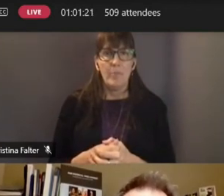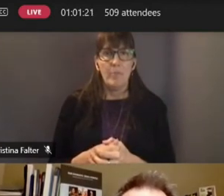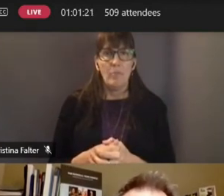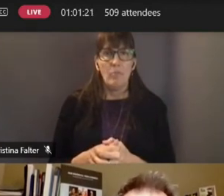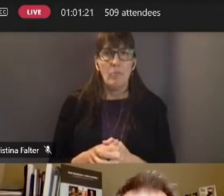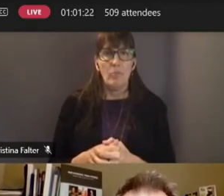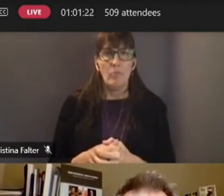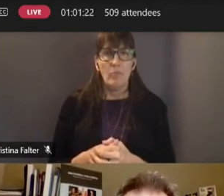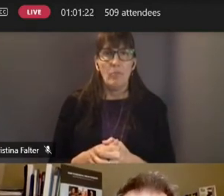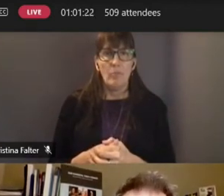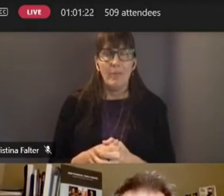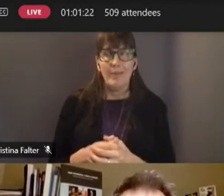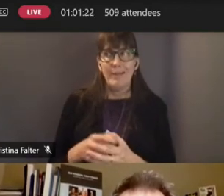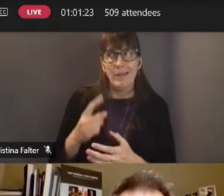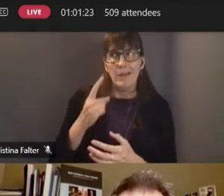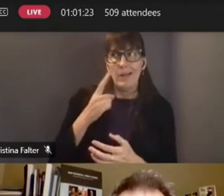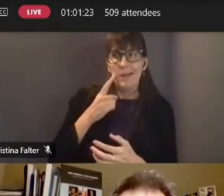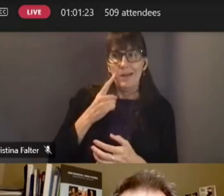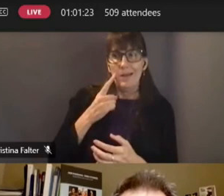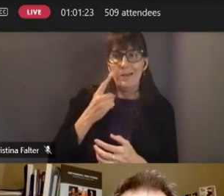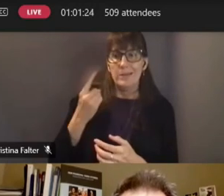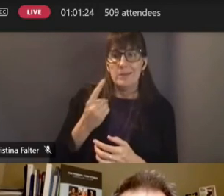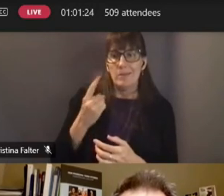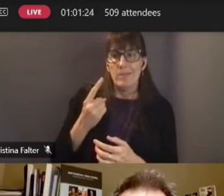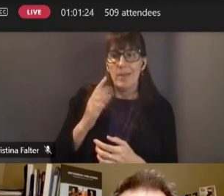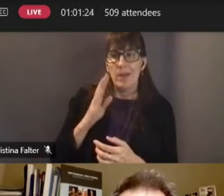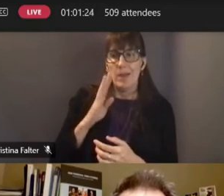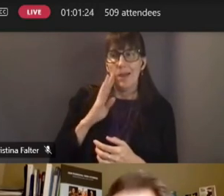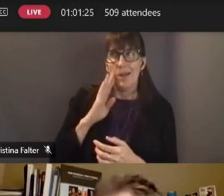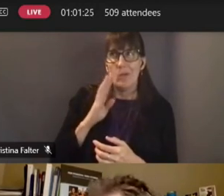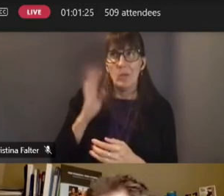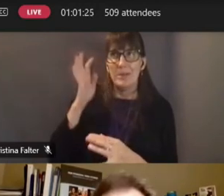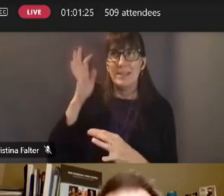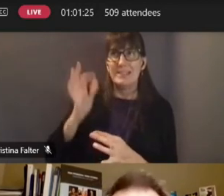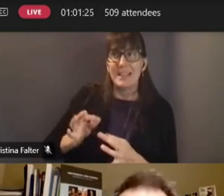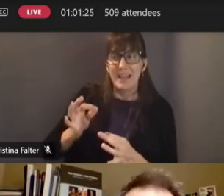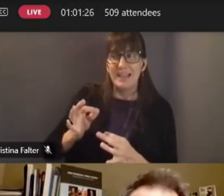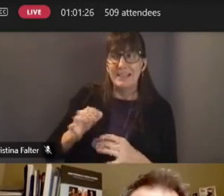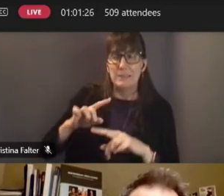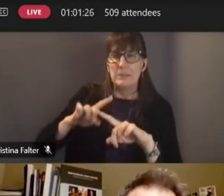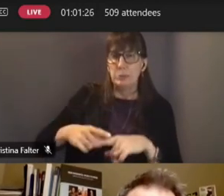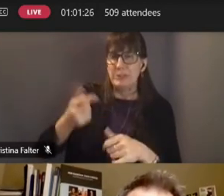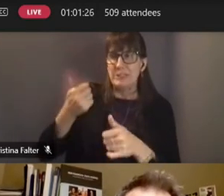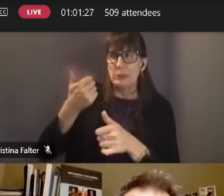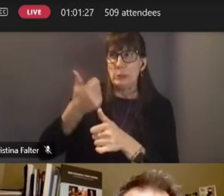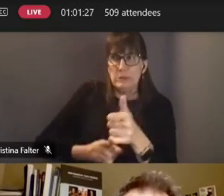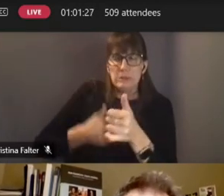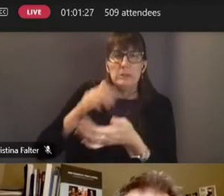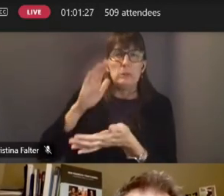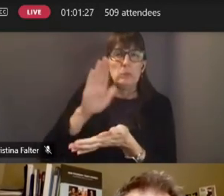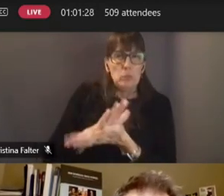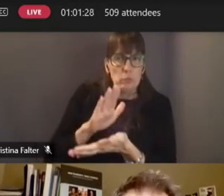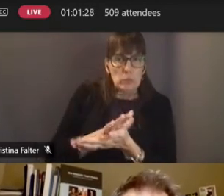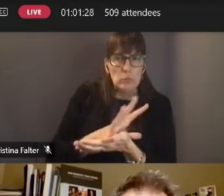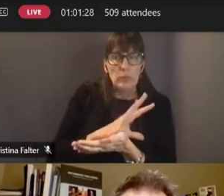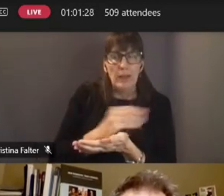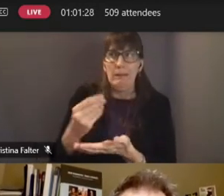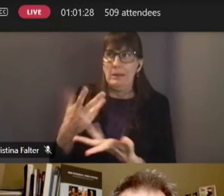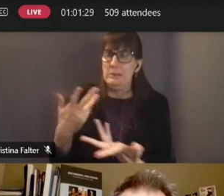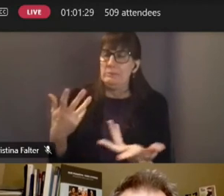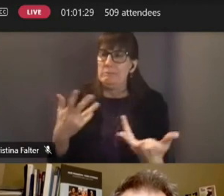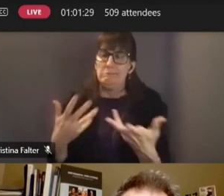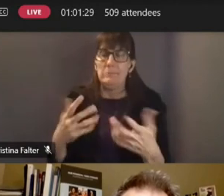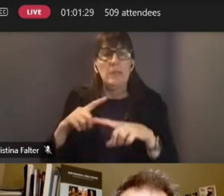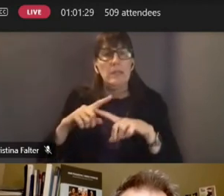I think that's something that's going to be developed with each school and with each set of expectations. Obviously, it depends on the age